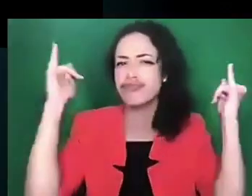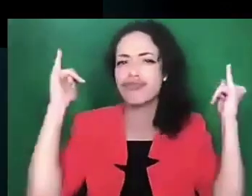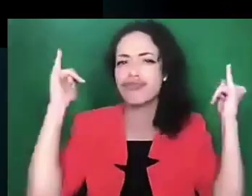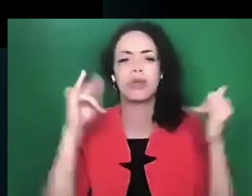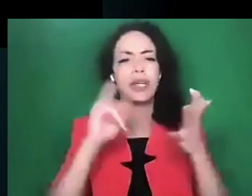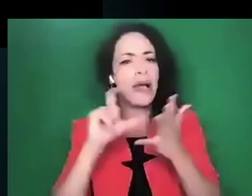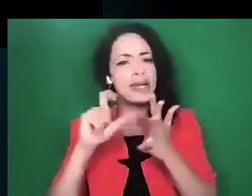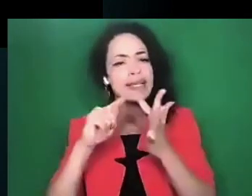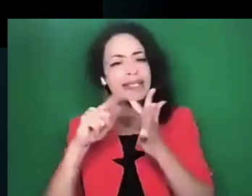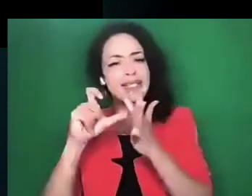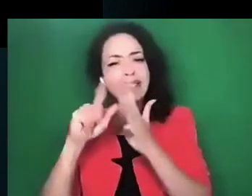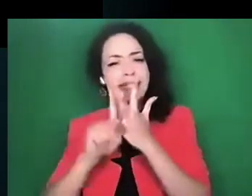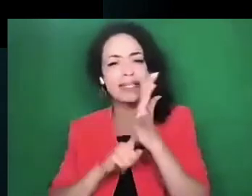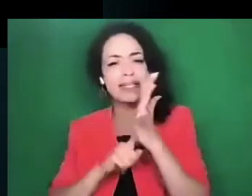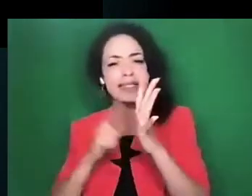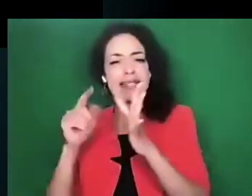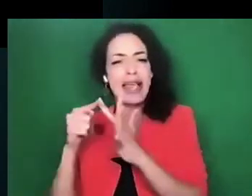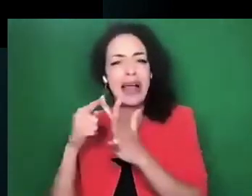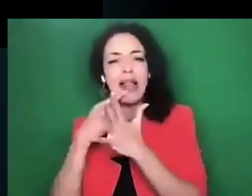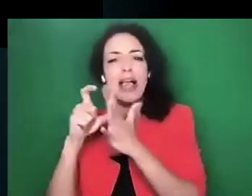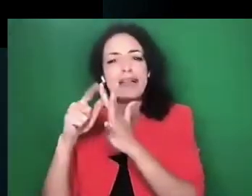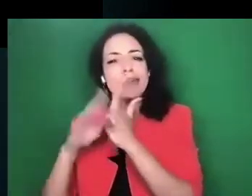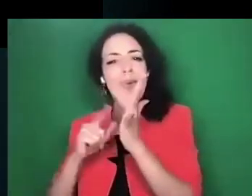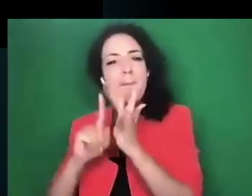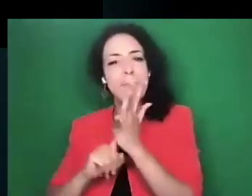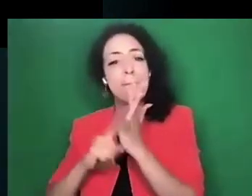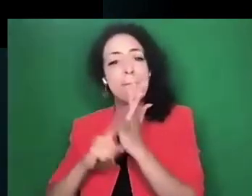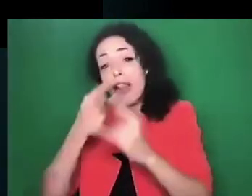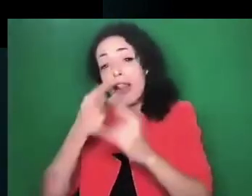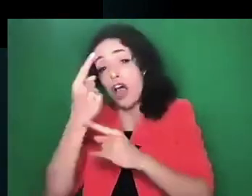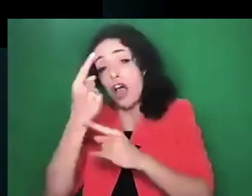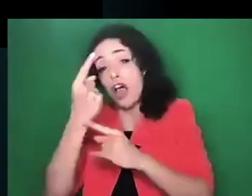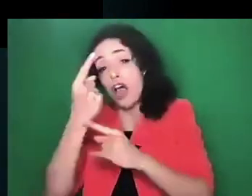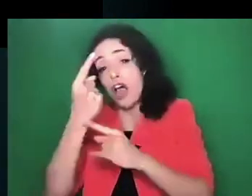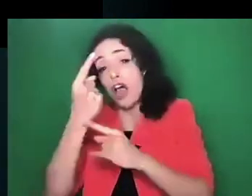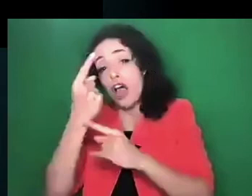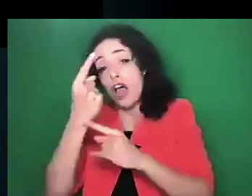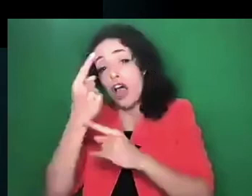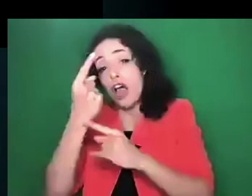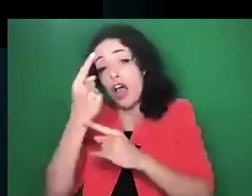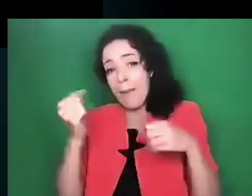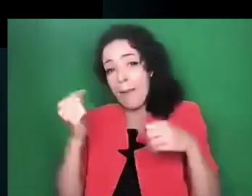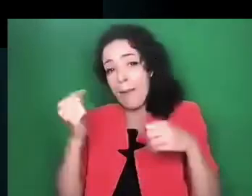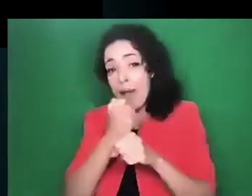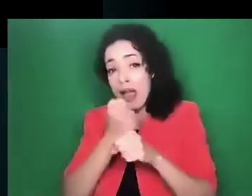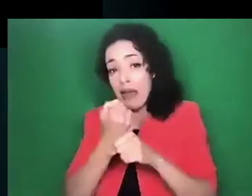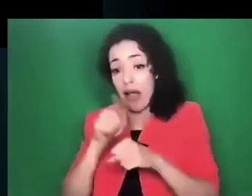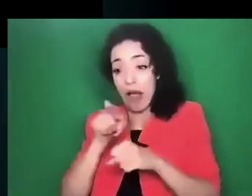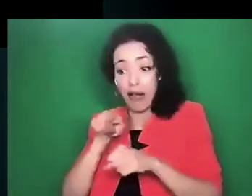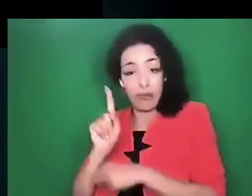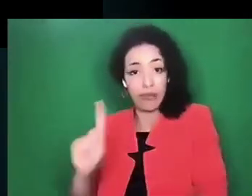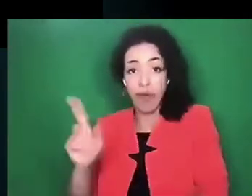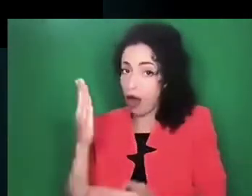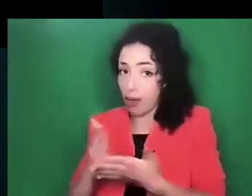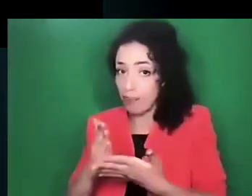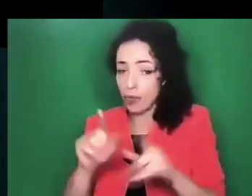American pioneer filmmaker, Kit Kat in Cairo? And what sent Samia Gamal, the